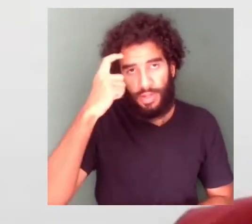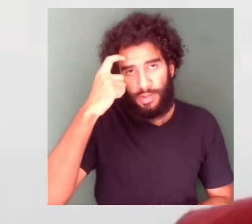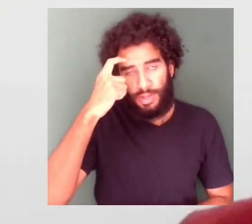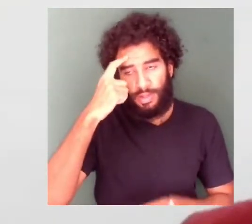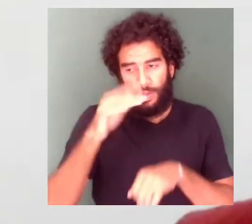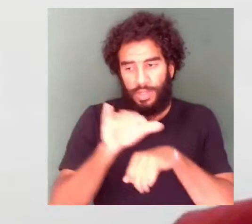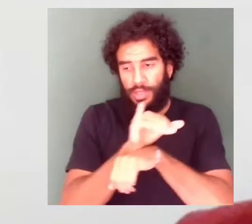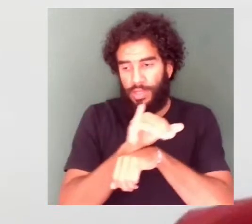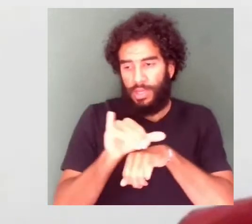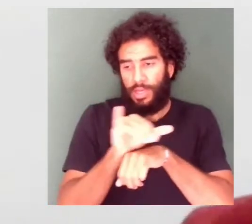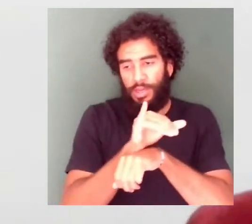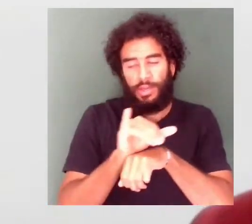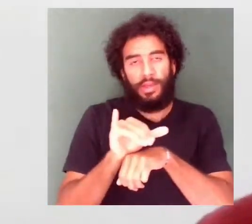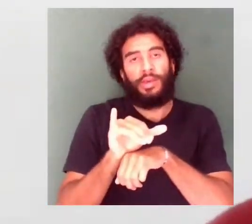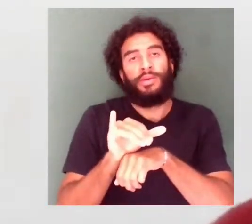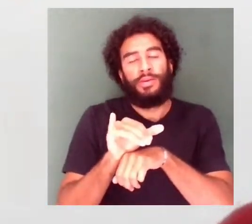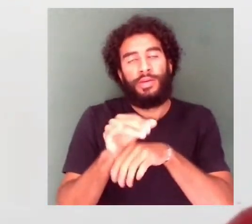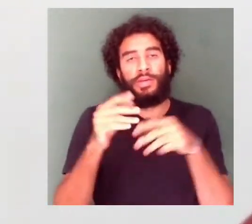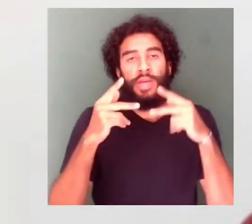and